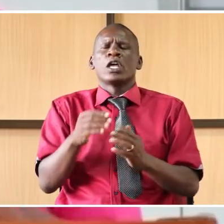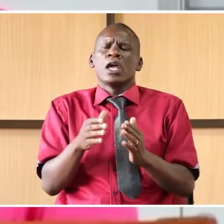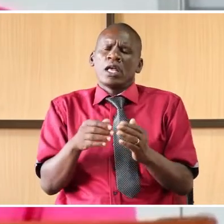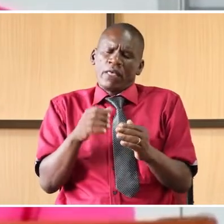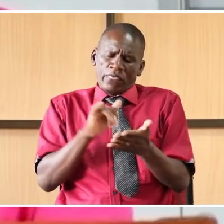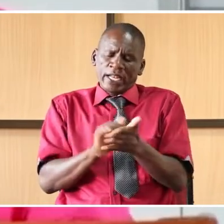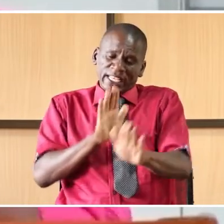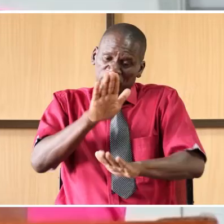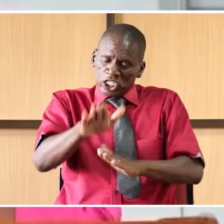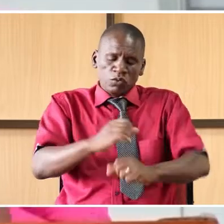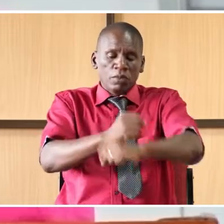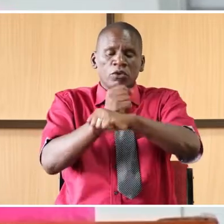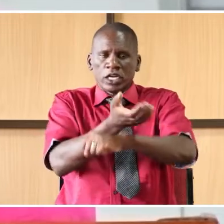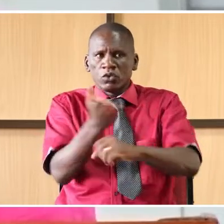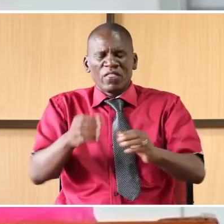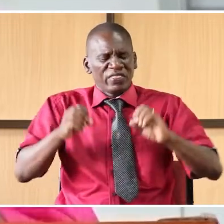under his shadow, and